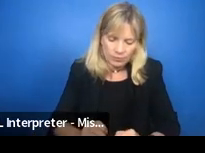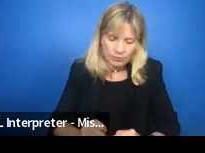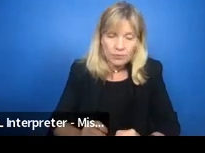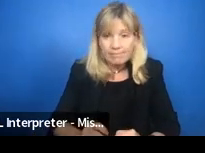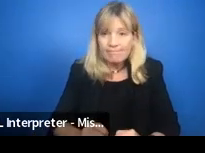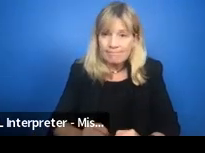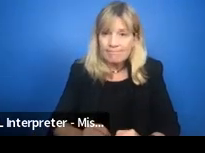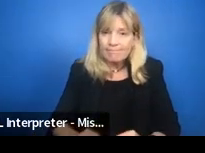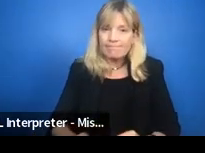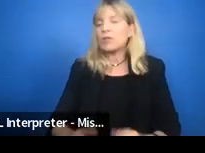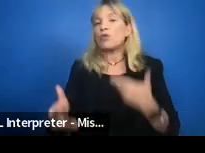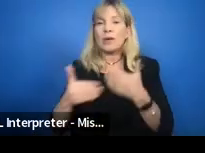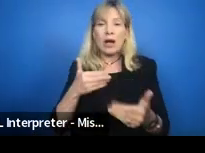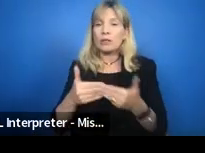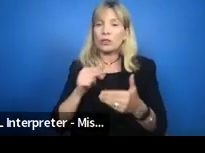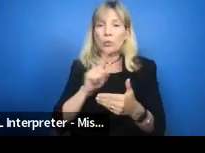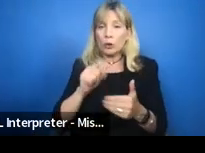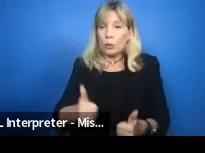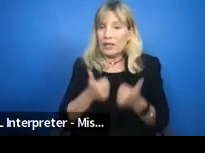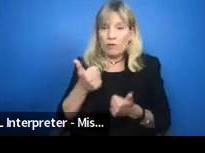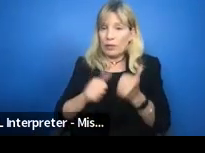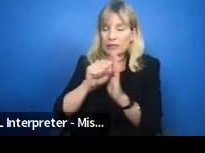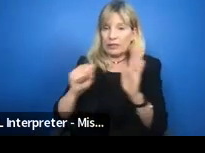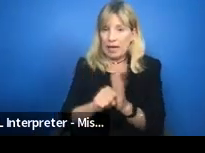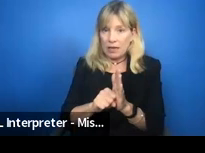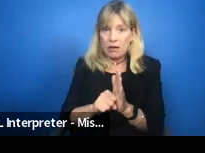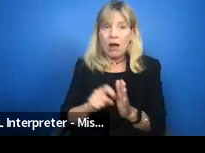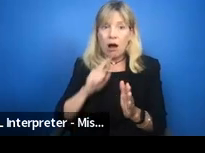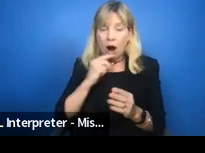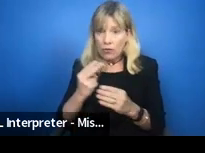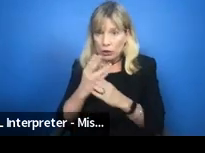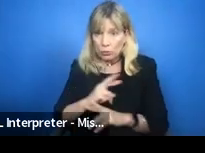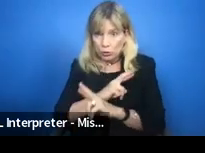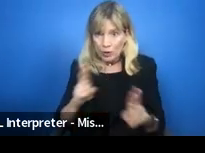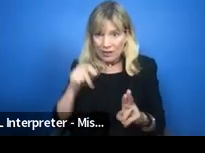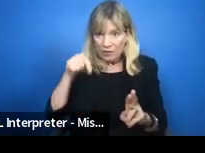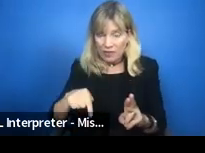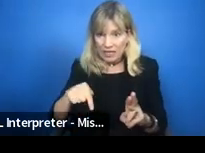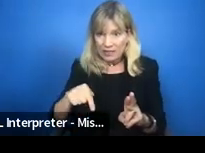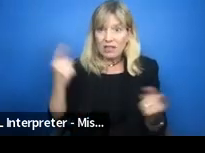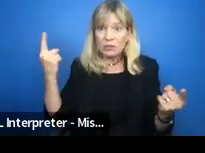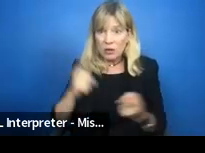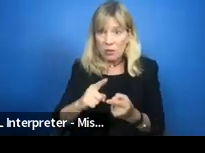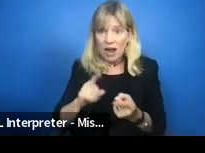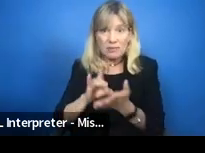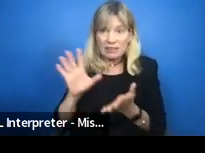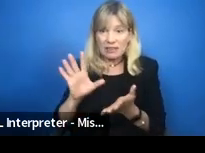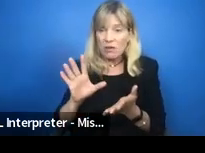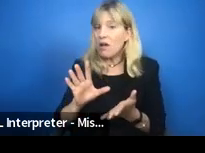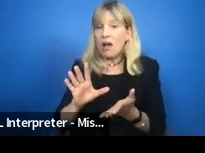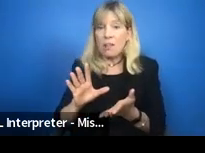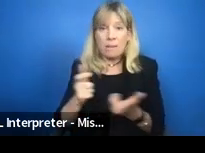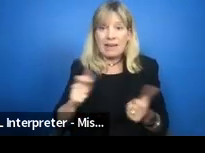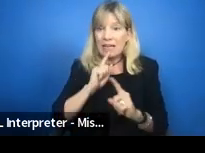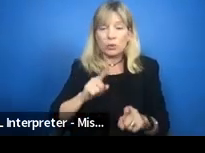So regardless of the state you're in, are consumers ready for Medicaid unwinding? And the answer is largely no.